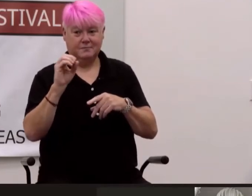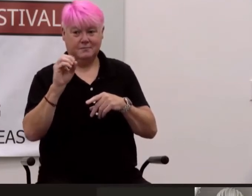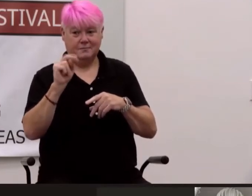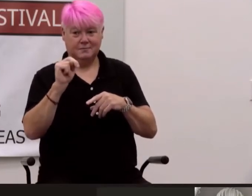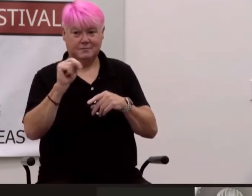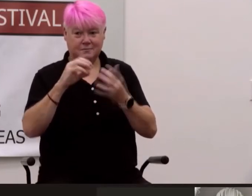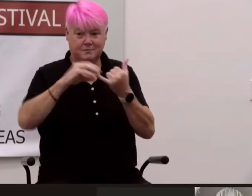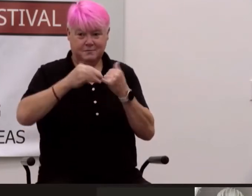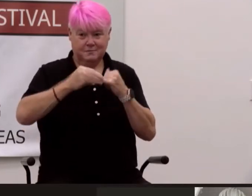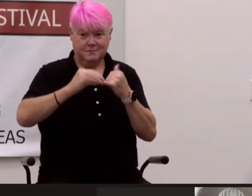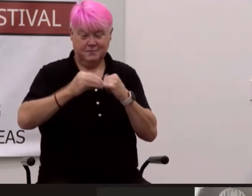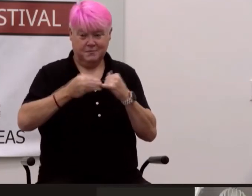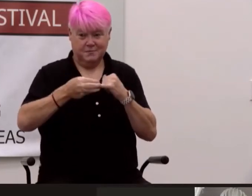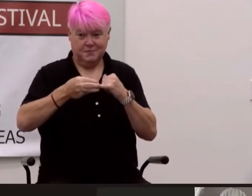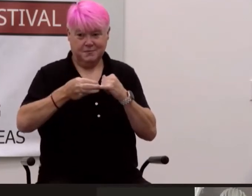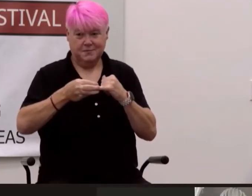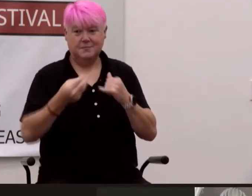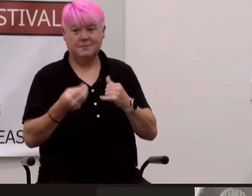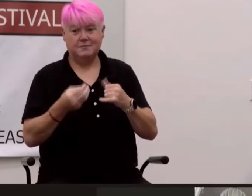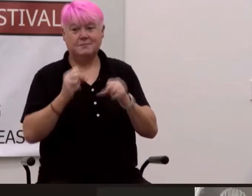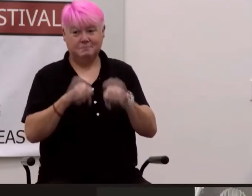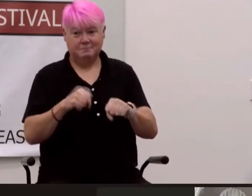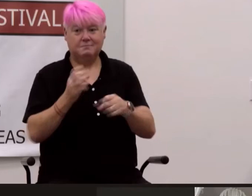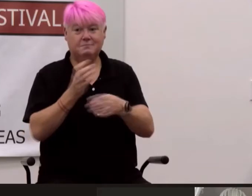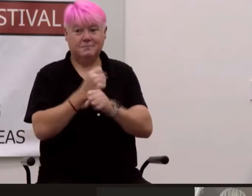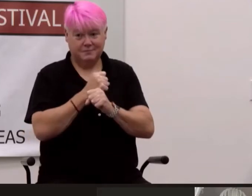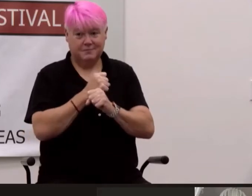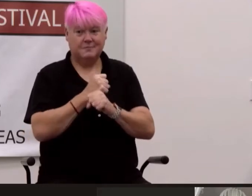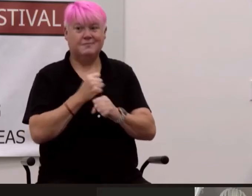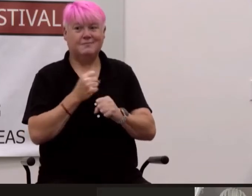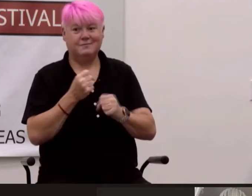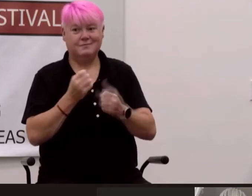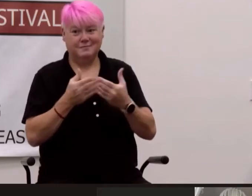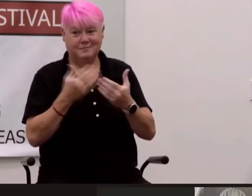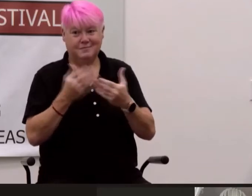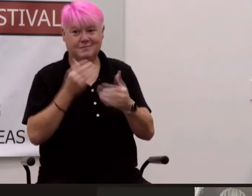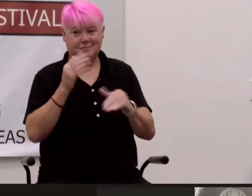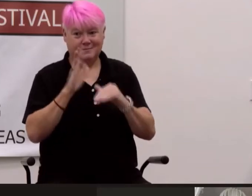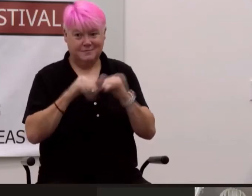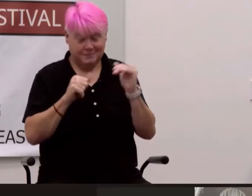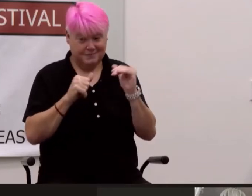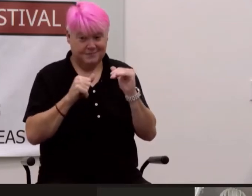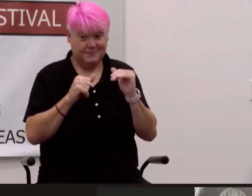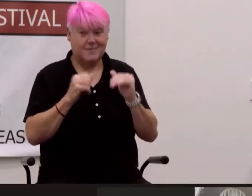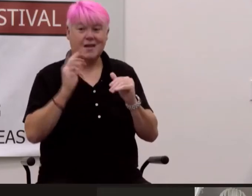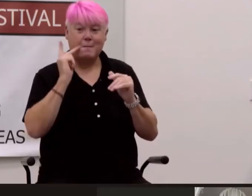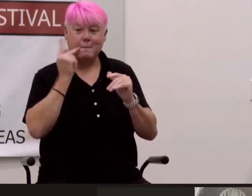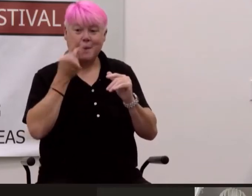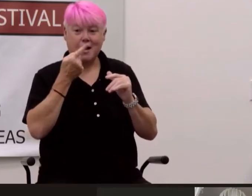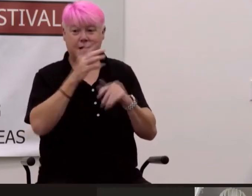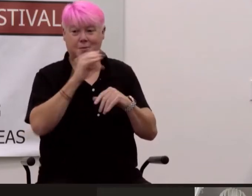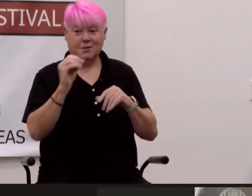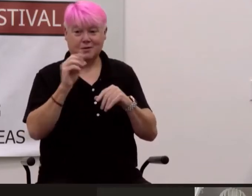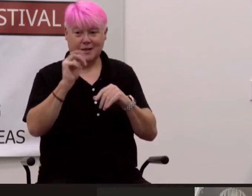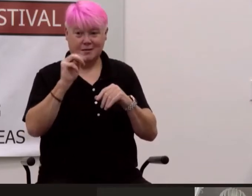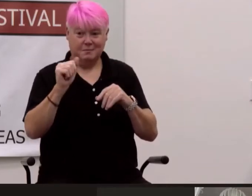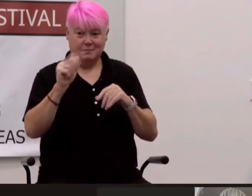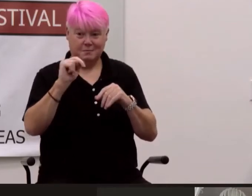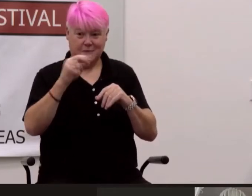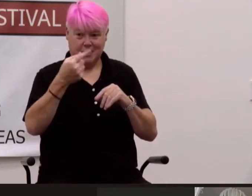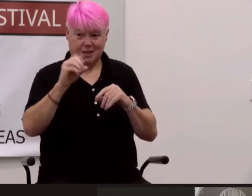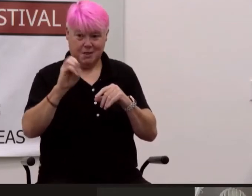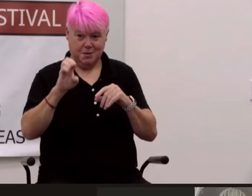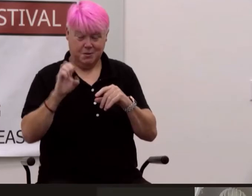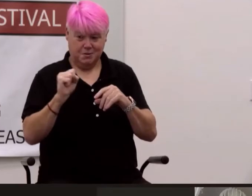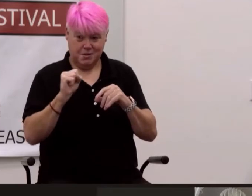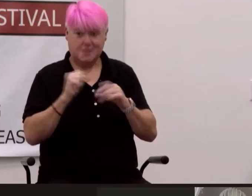to come by than, you know, pineapples and mangoes. So that was part of